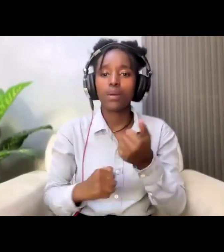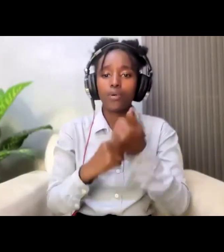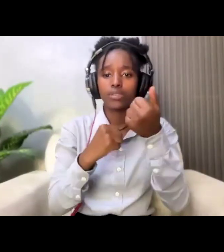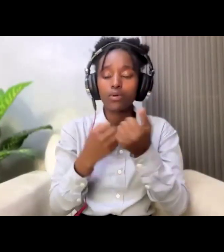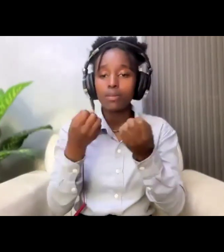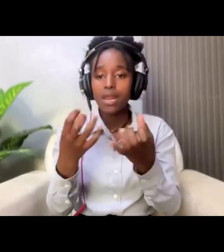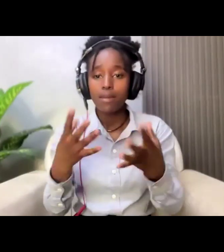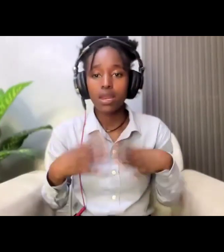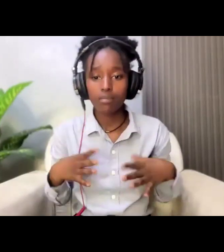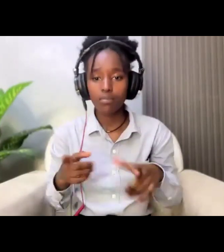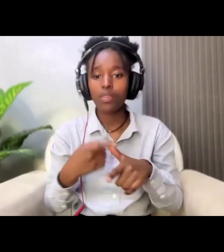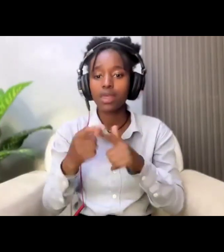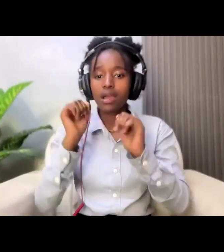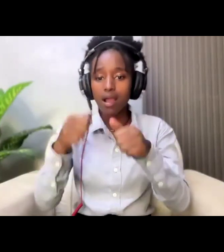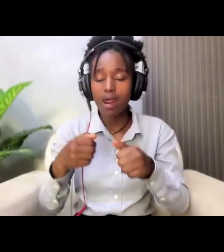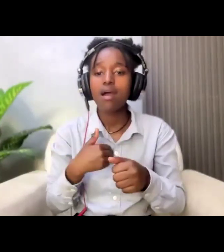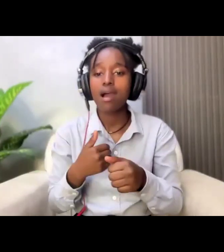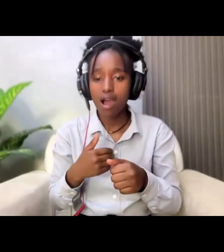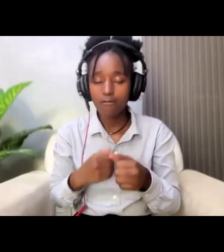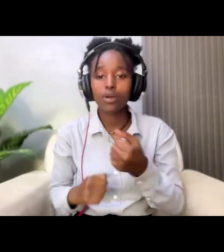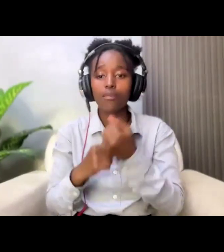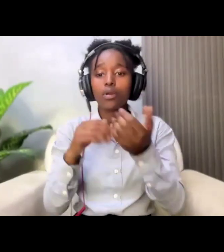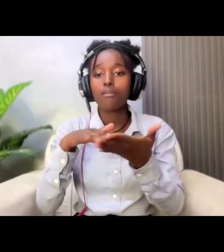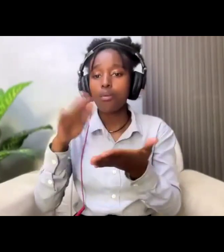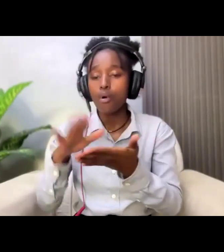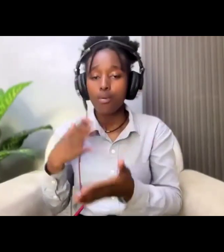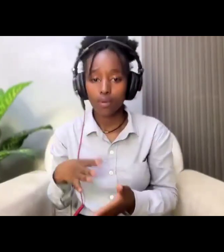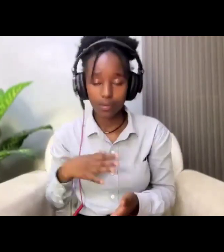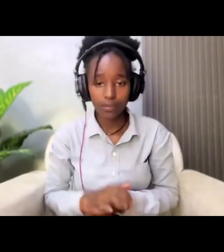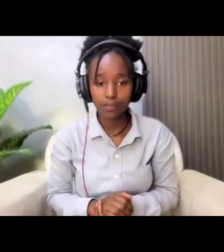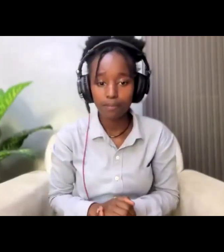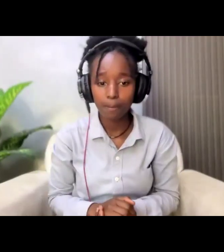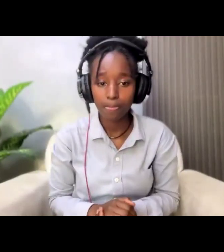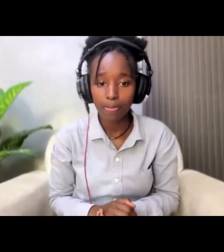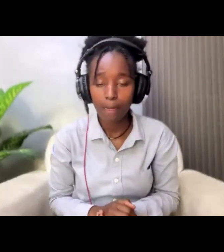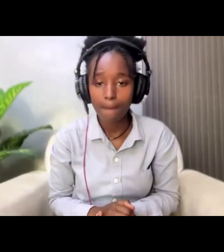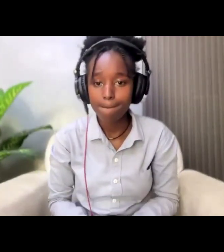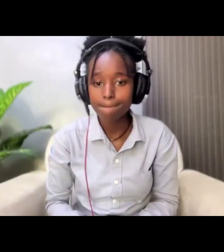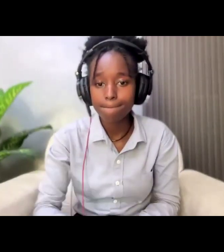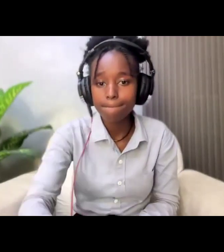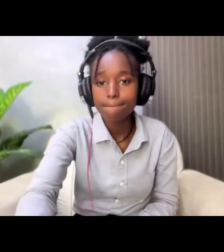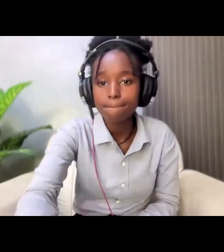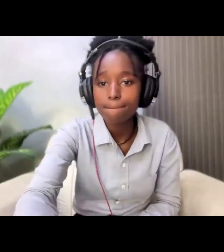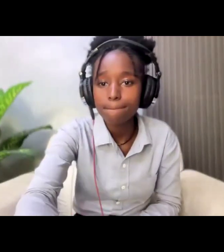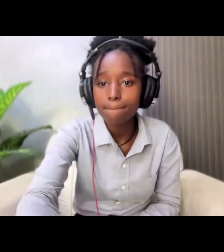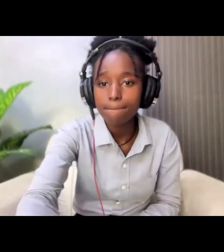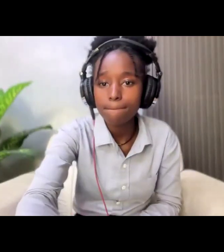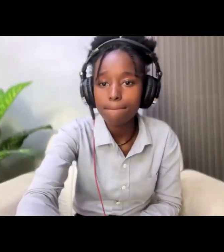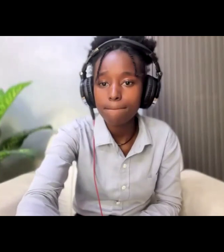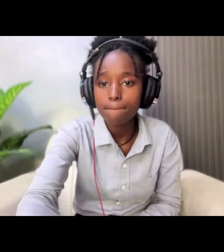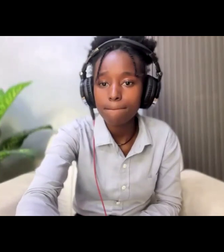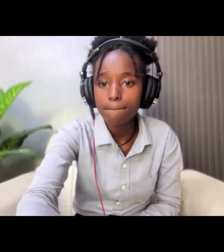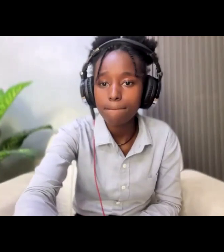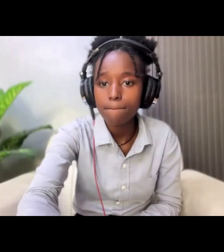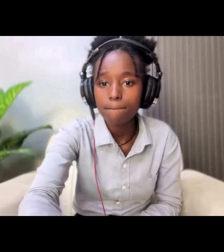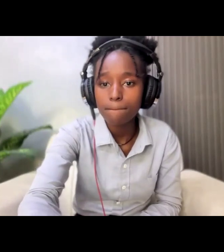in one of Kihembo's slides there is a leaflet, which I hope he will send out to everybody who's got involved with this, because not